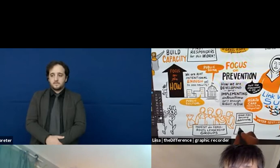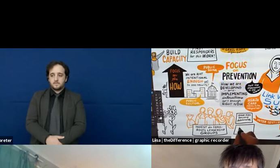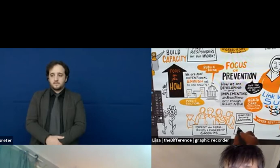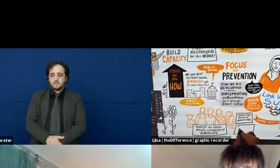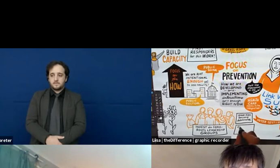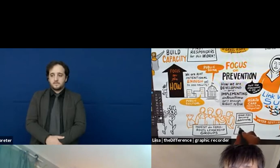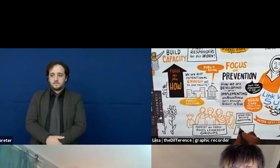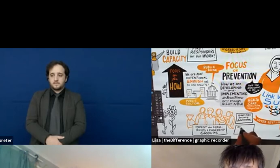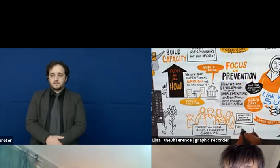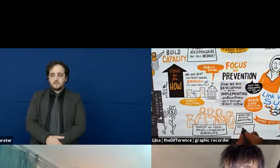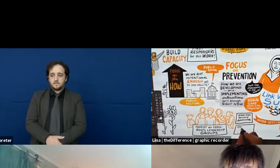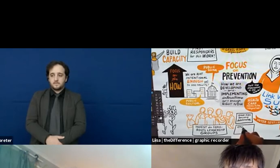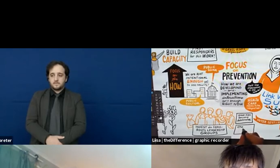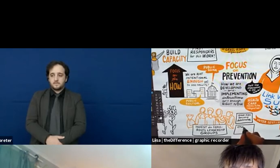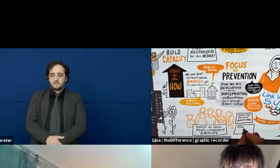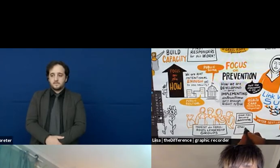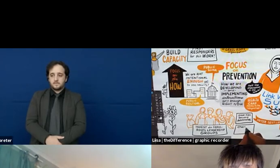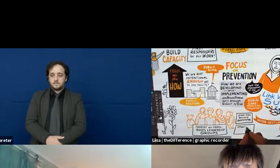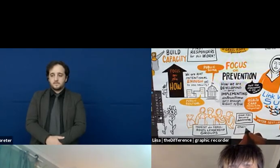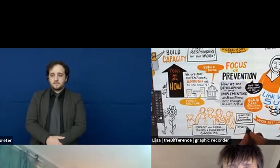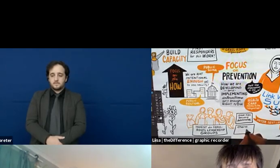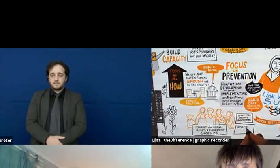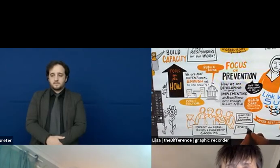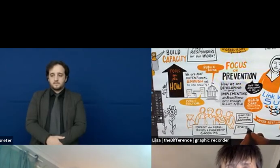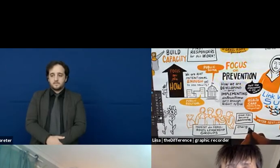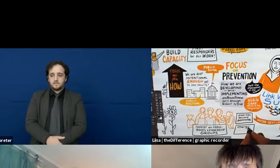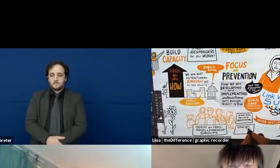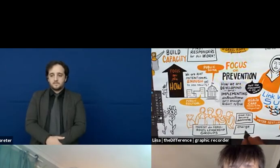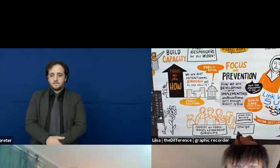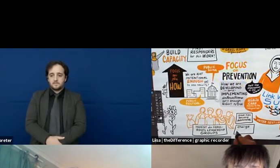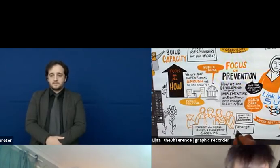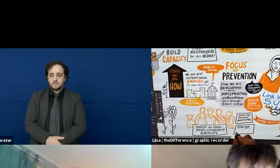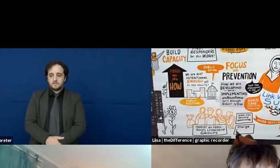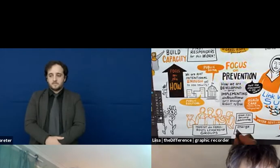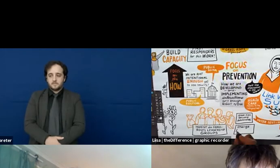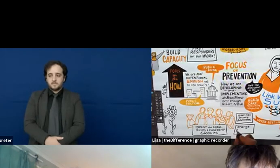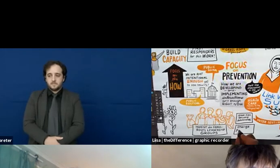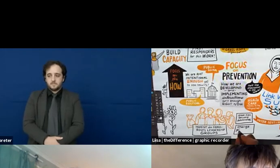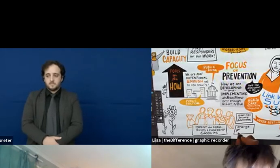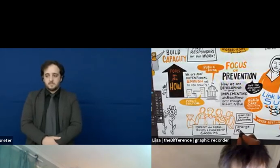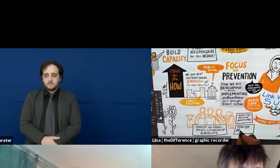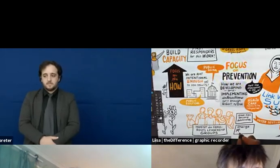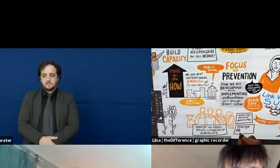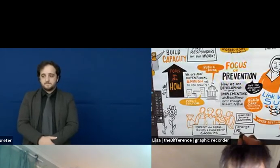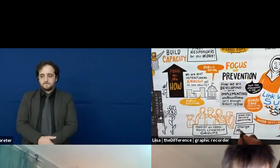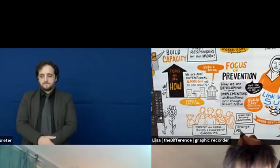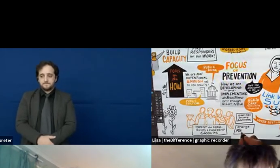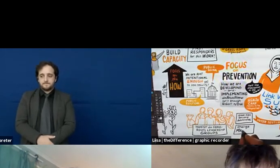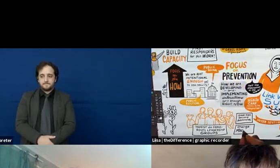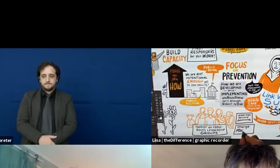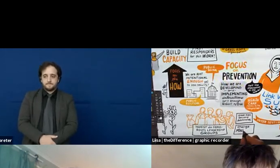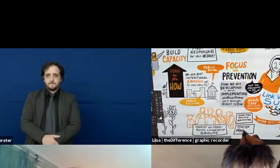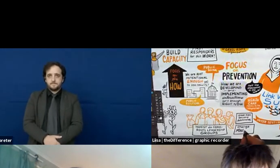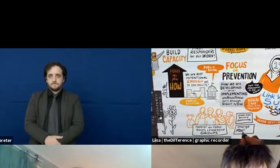I see Aldijana appearing on the screen. Aldijana, would you like to come in? Yeah, I think there's a question about how can